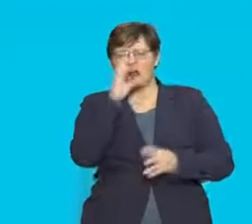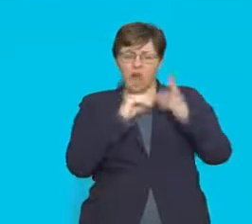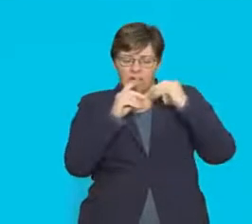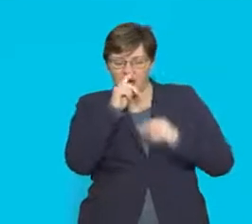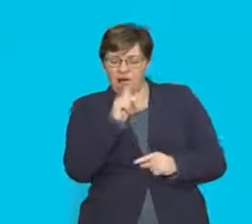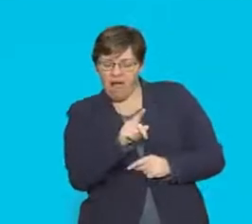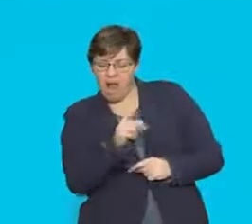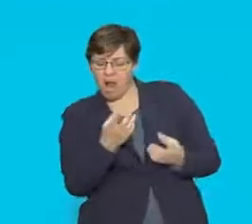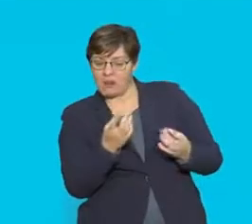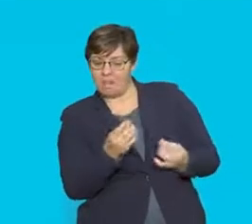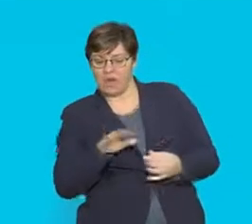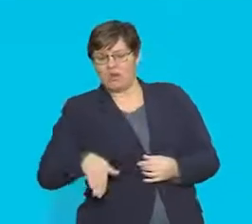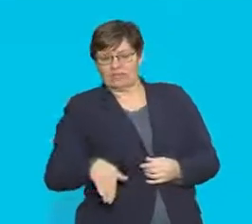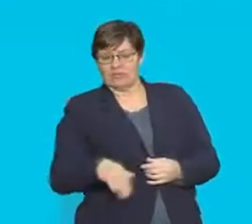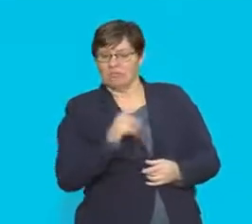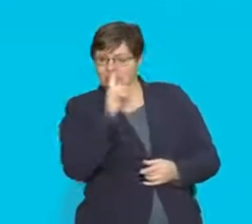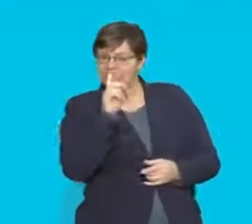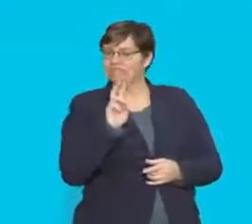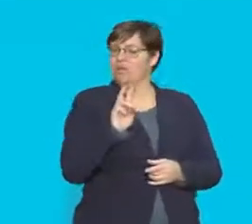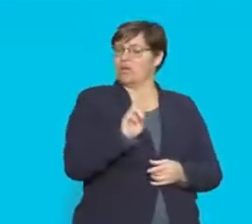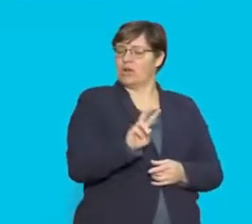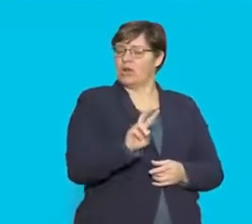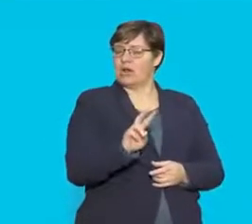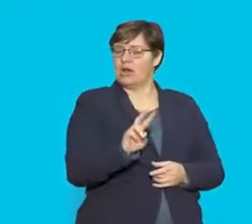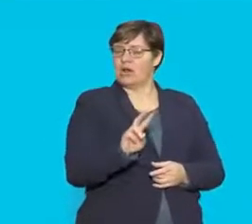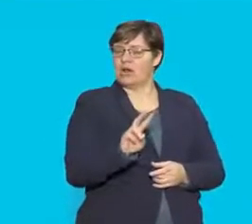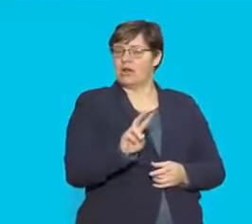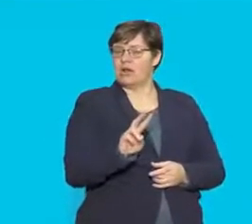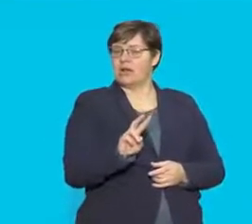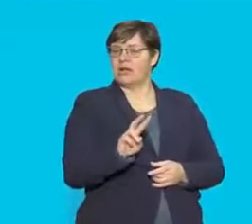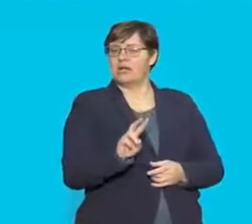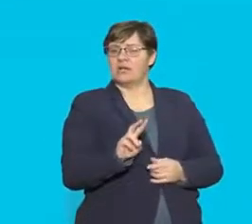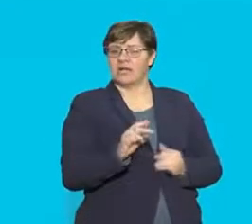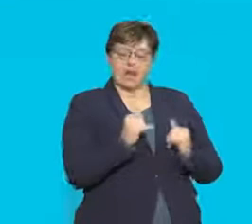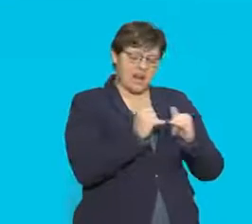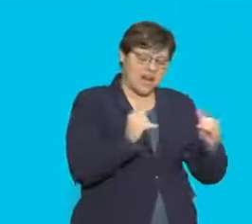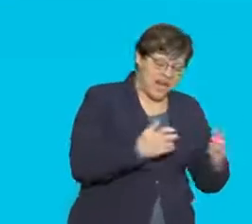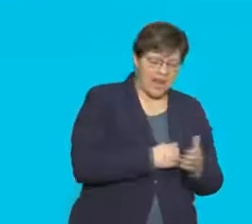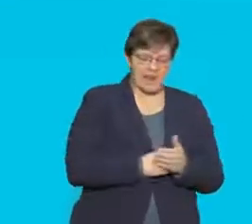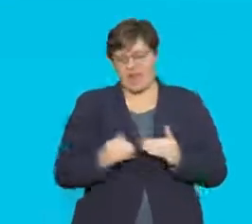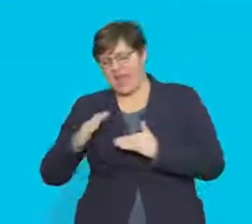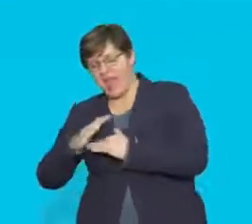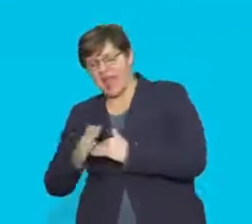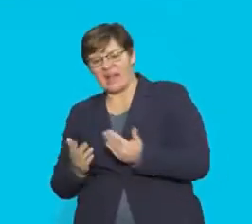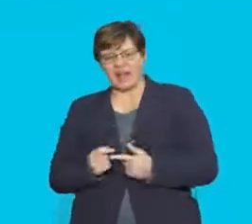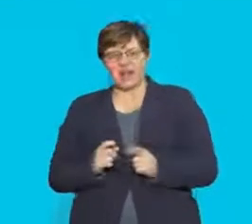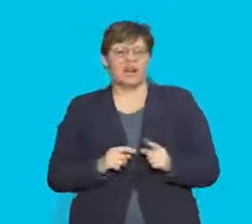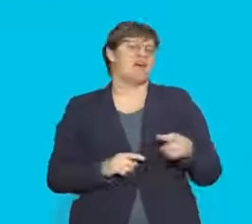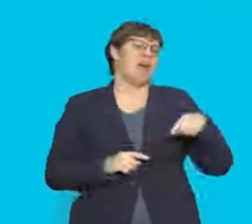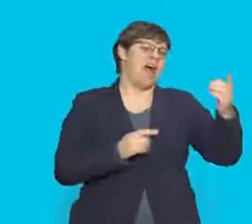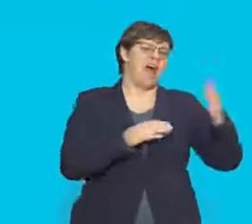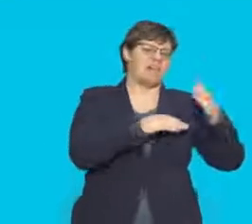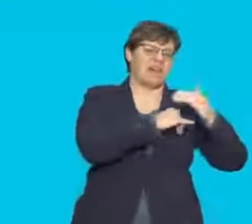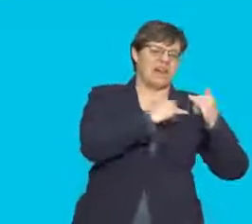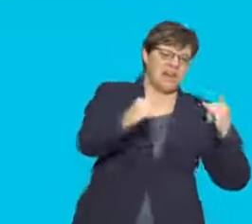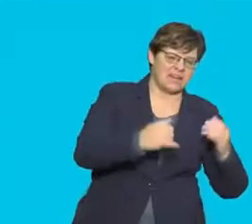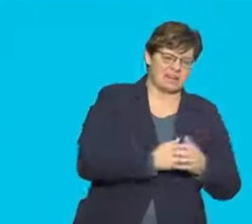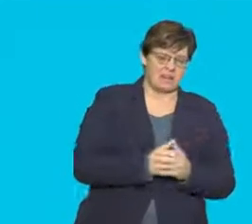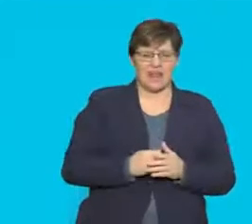try and look at numbers as yet. We are just looking at a line segment, an angle, another line segment,